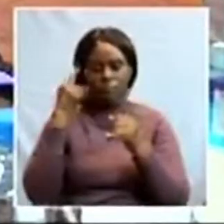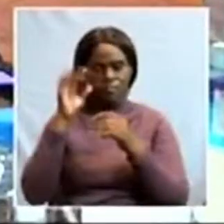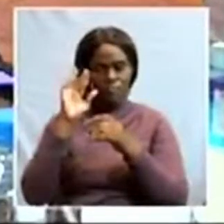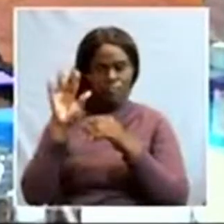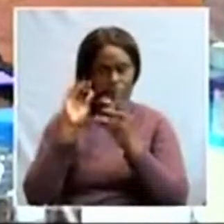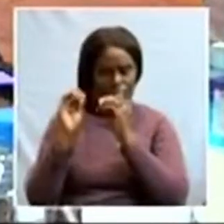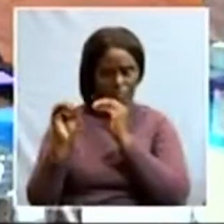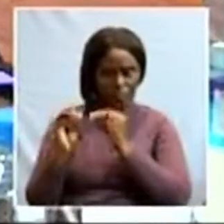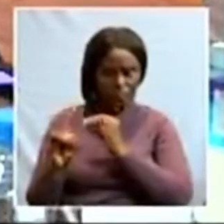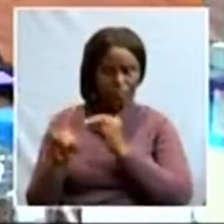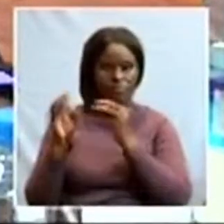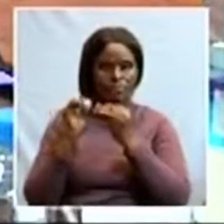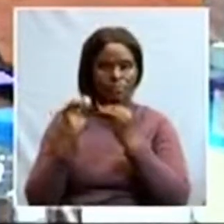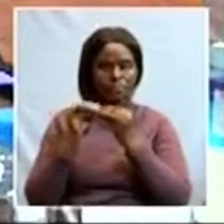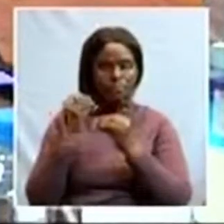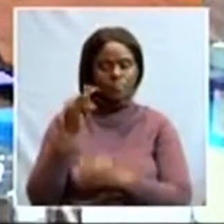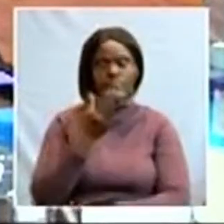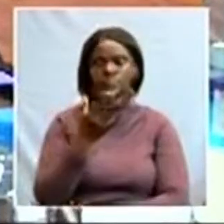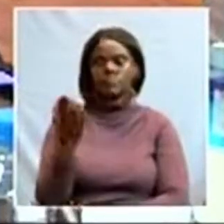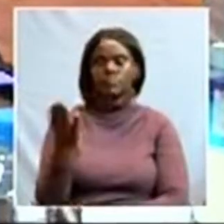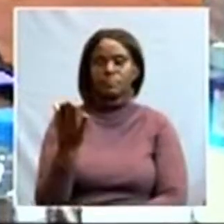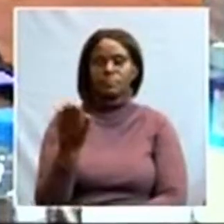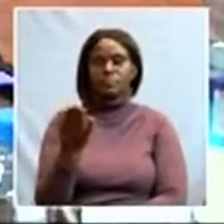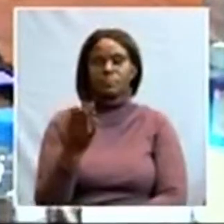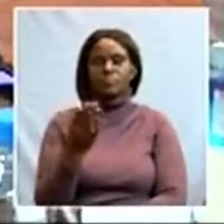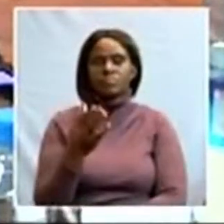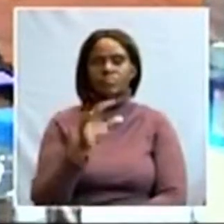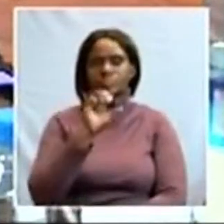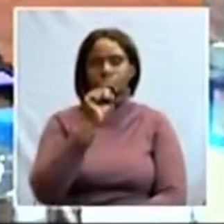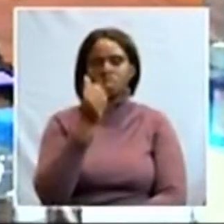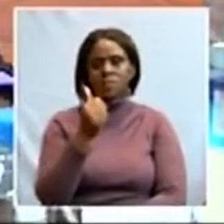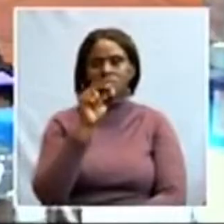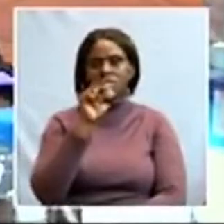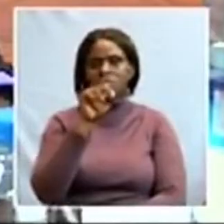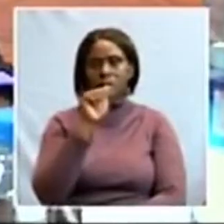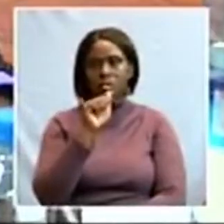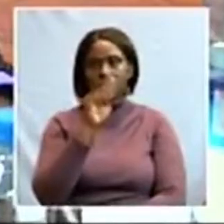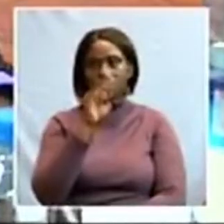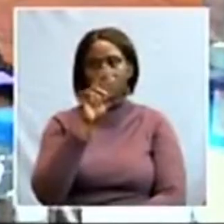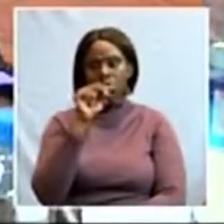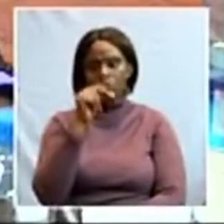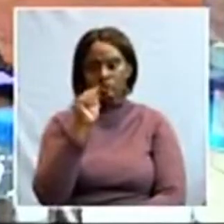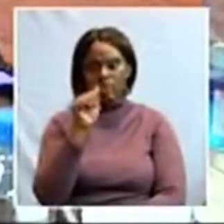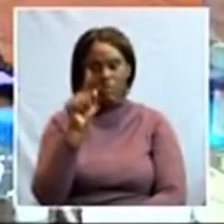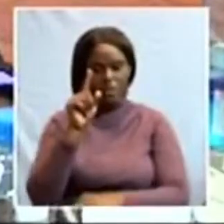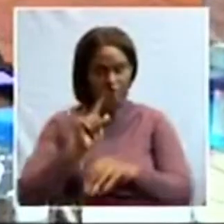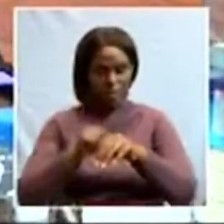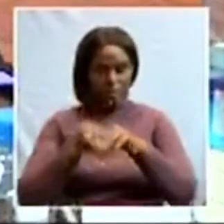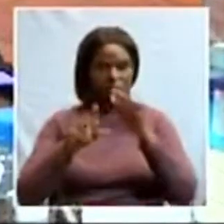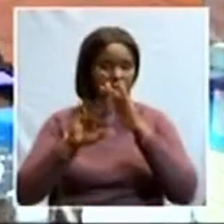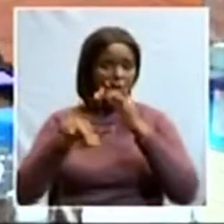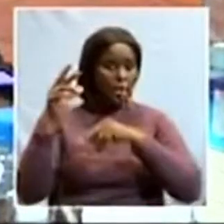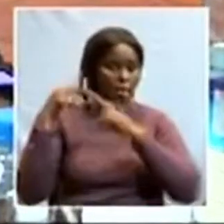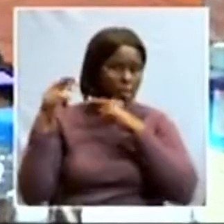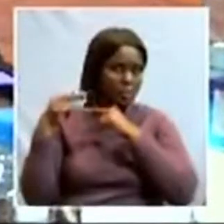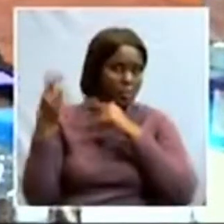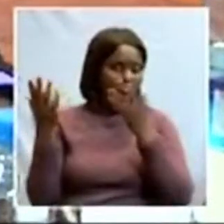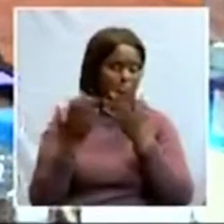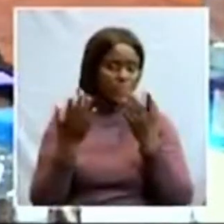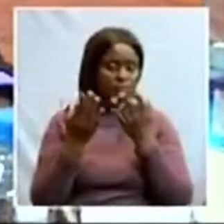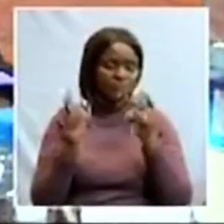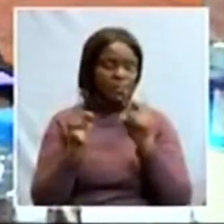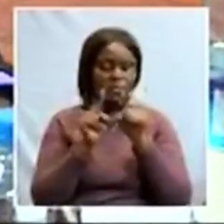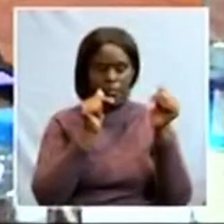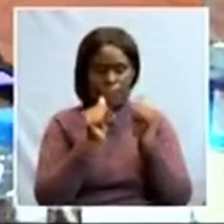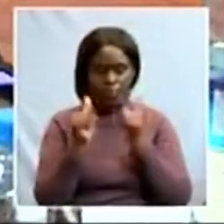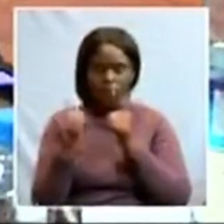rehabilitation of Sandabunga Guest House Phase 1 during the period under review.